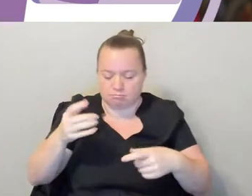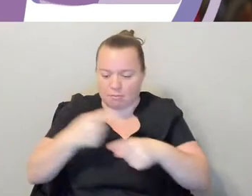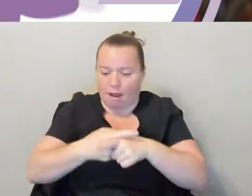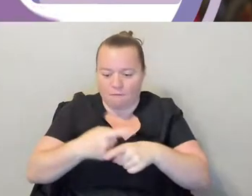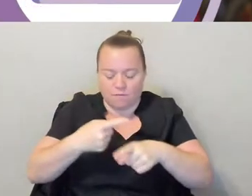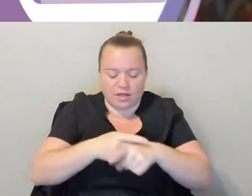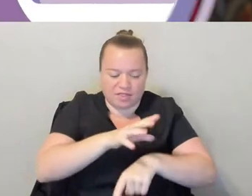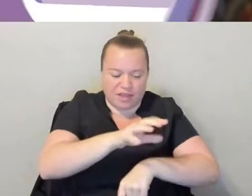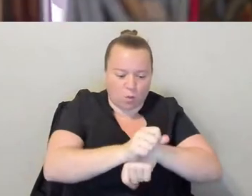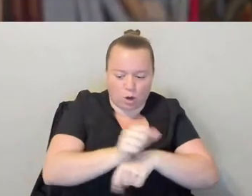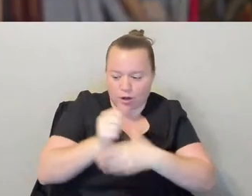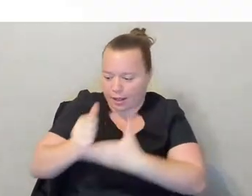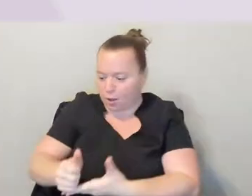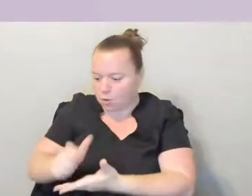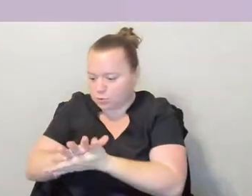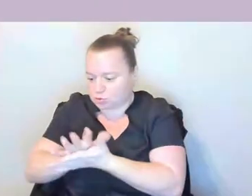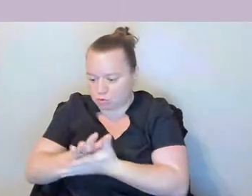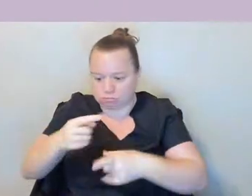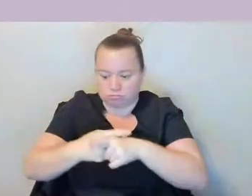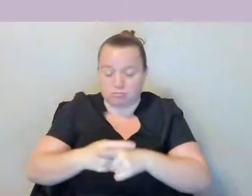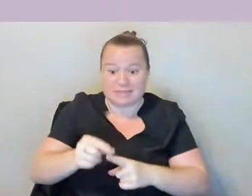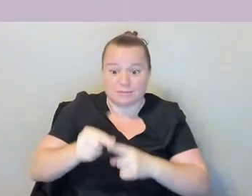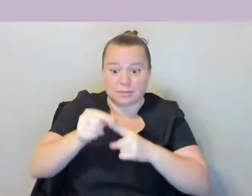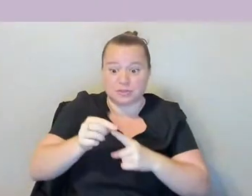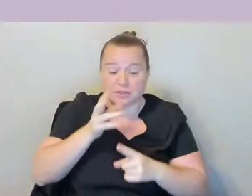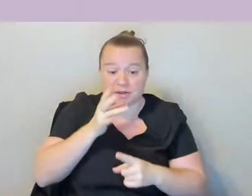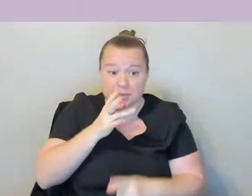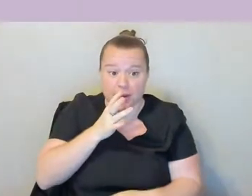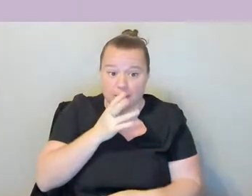parents, especially mothers.